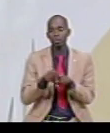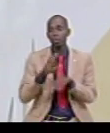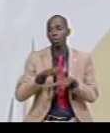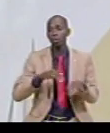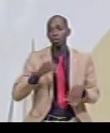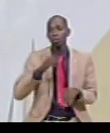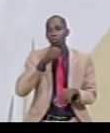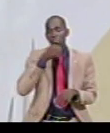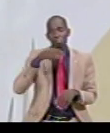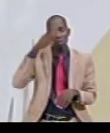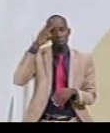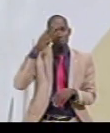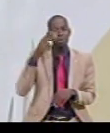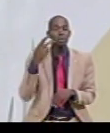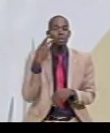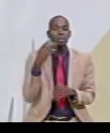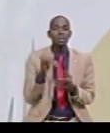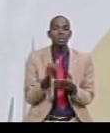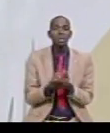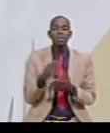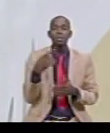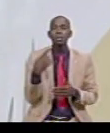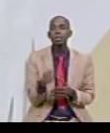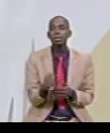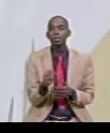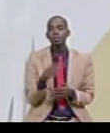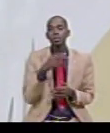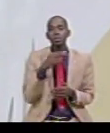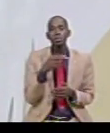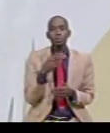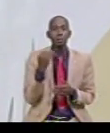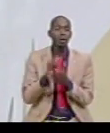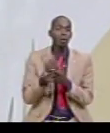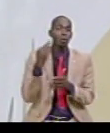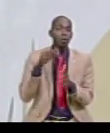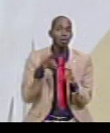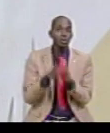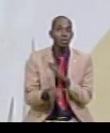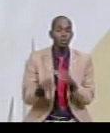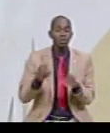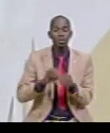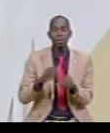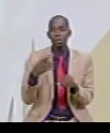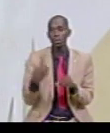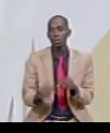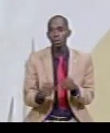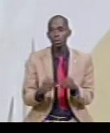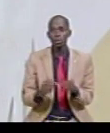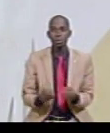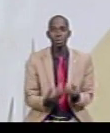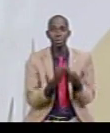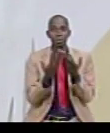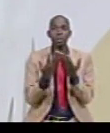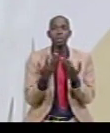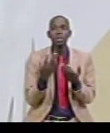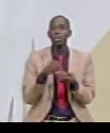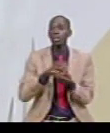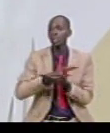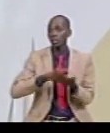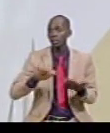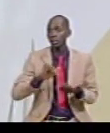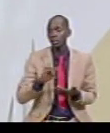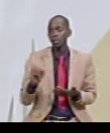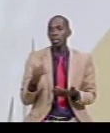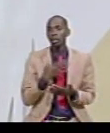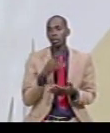goat that was killed in the atonement, and then the one that was set free, you see in the case of the cleansing of lepers that we